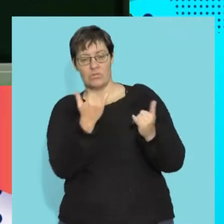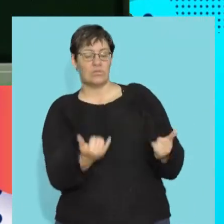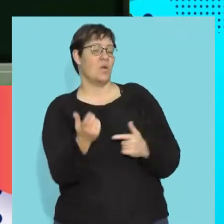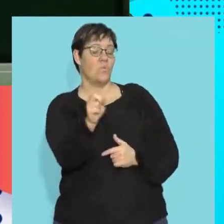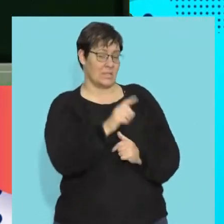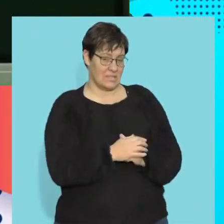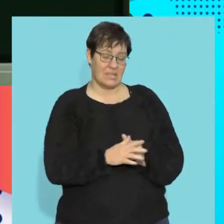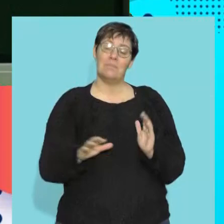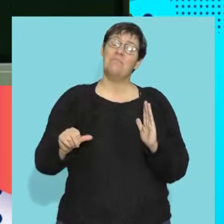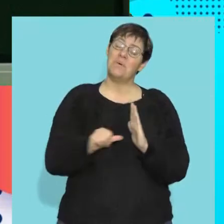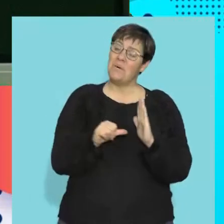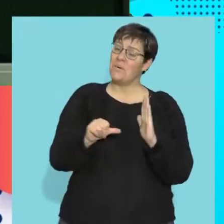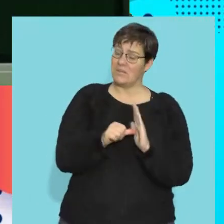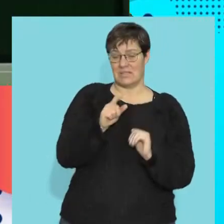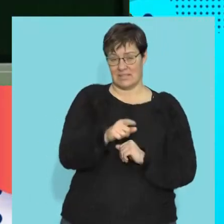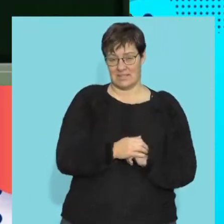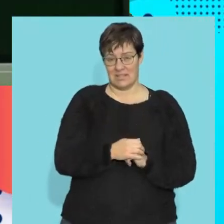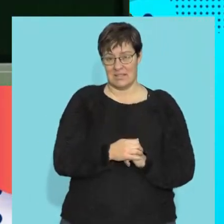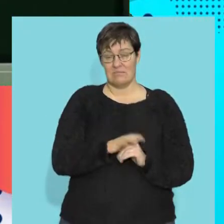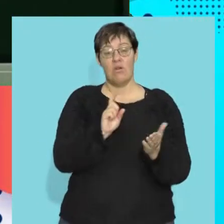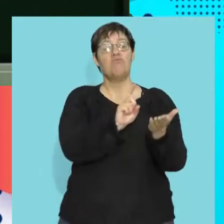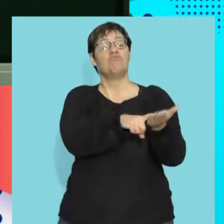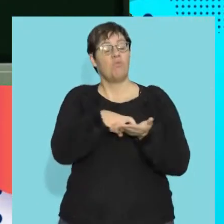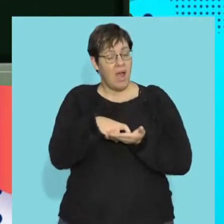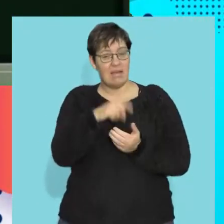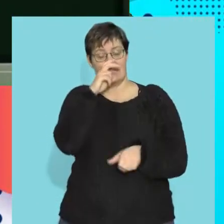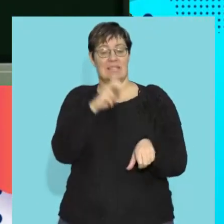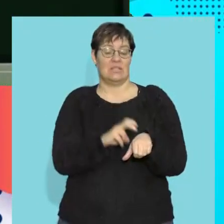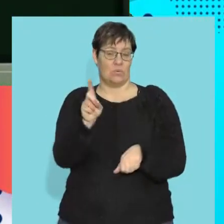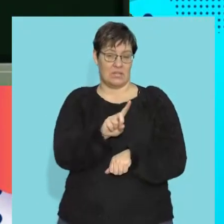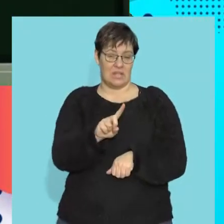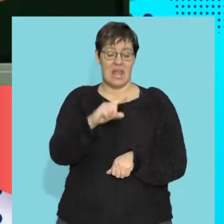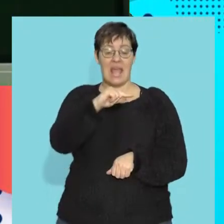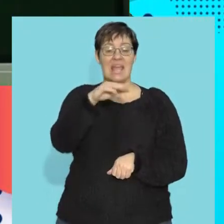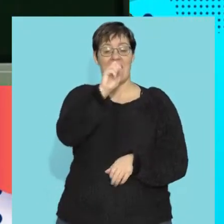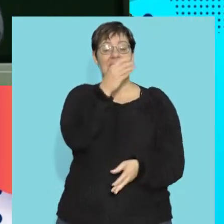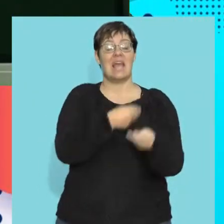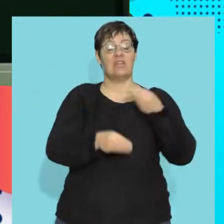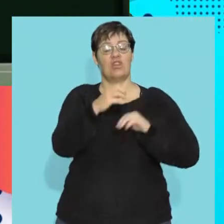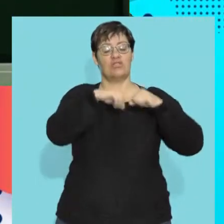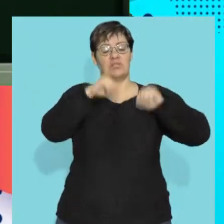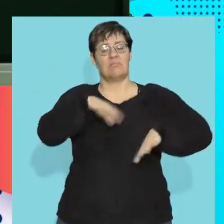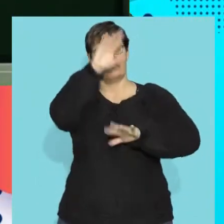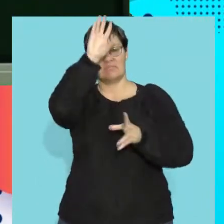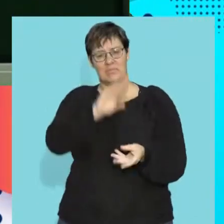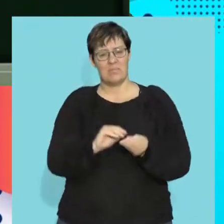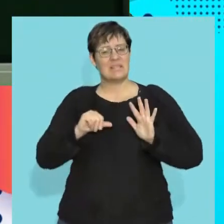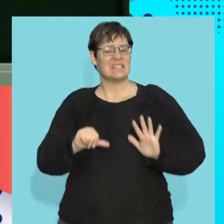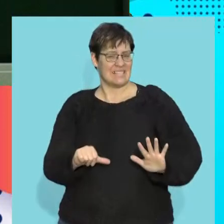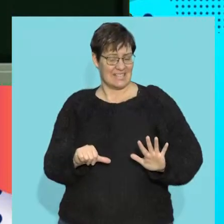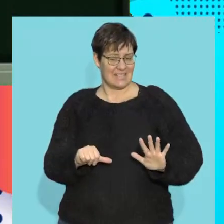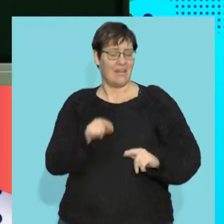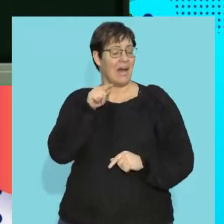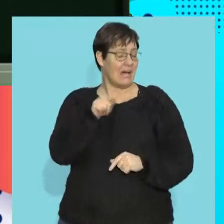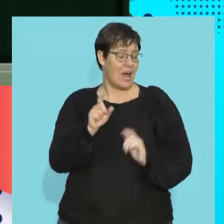focus today? Very important. What are the requirements of a gaseous exchange system? All those